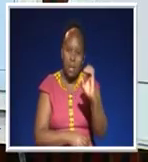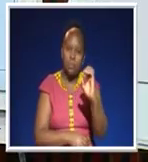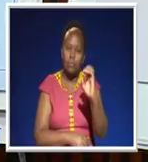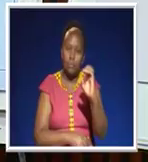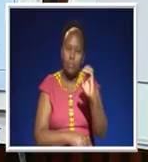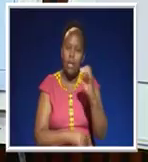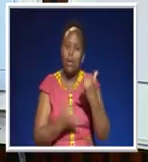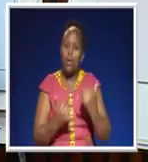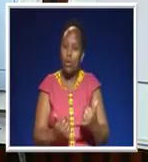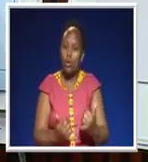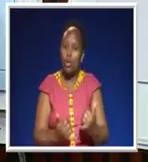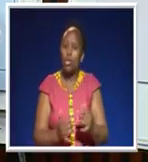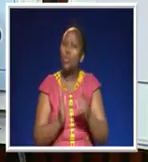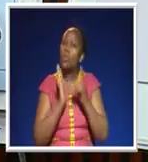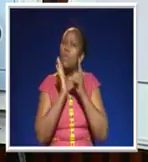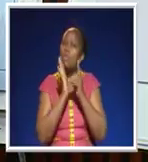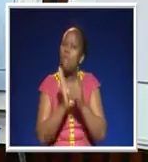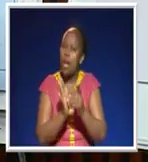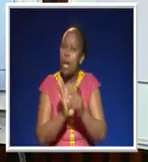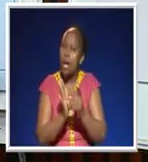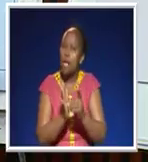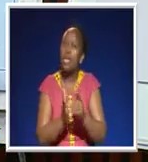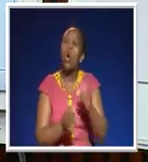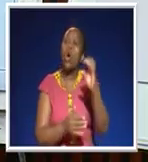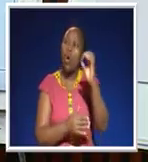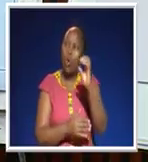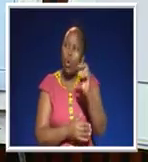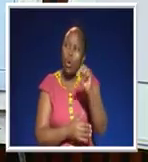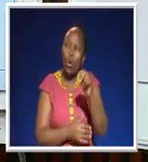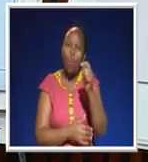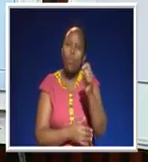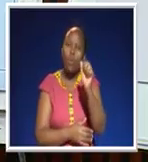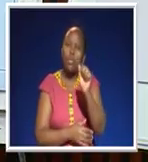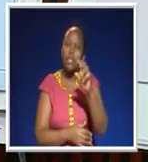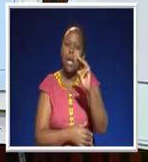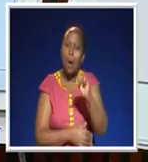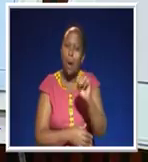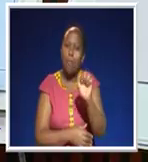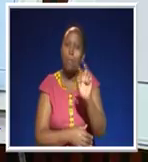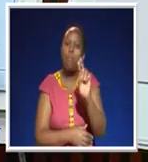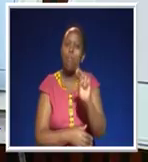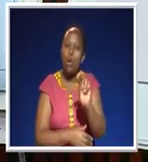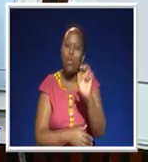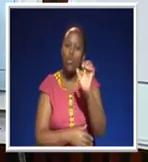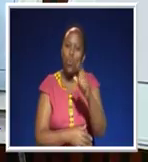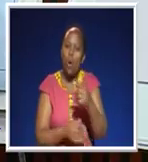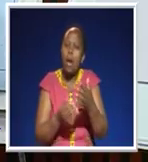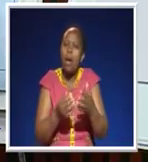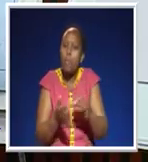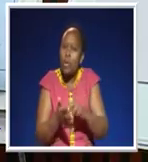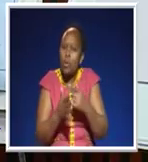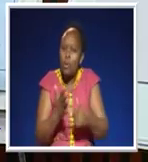We are going to define what compost manure is under conserving